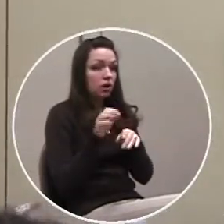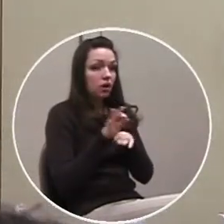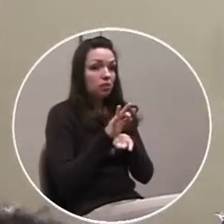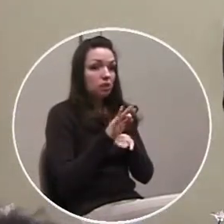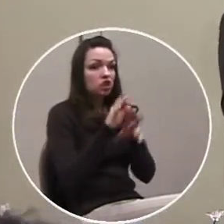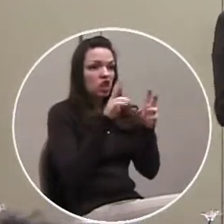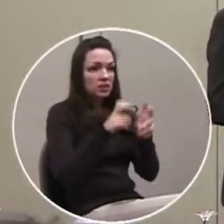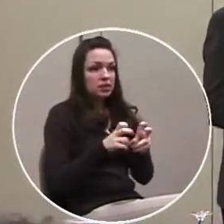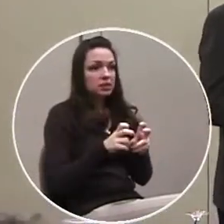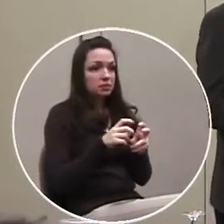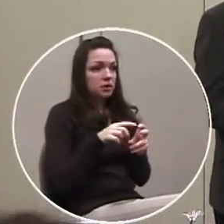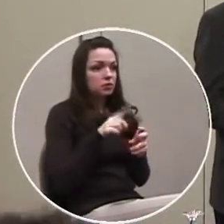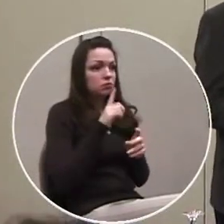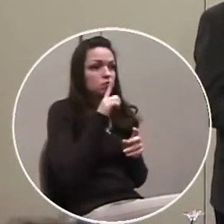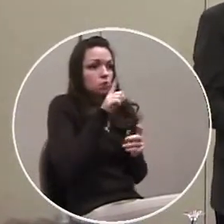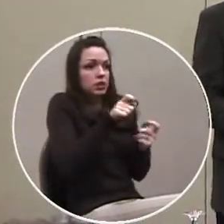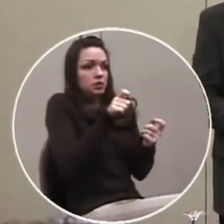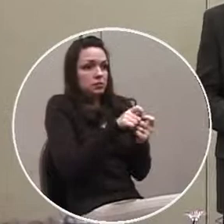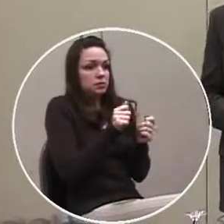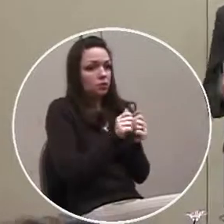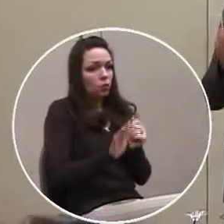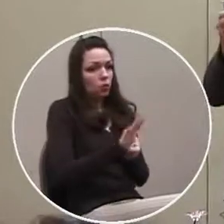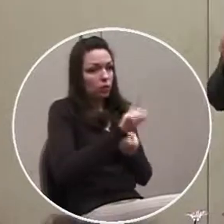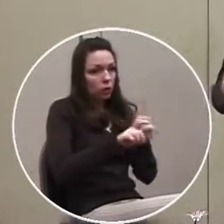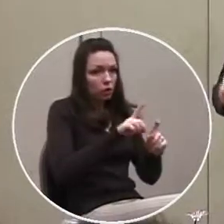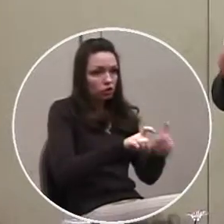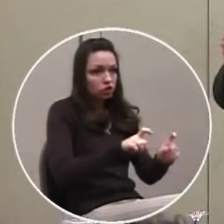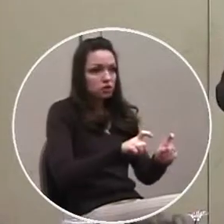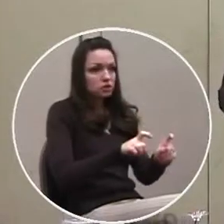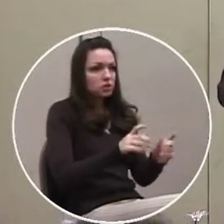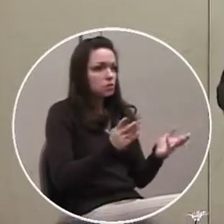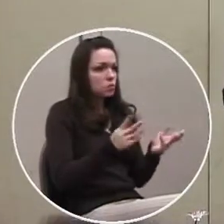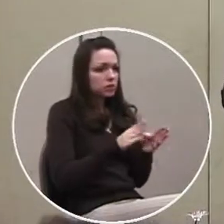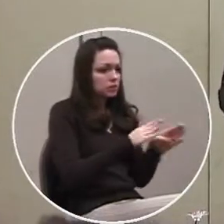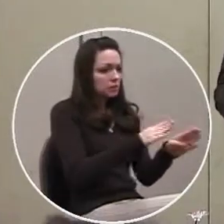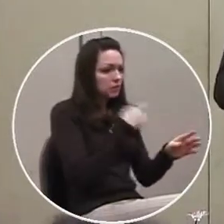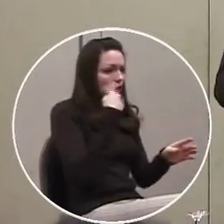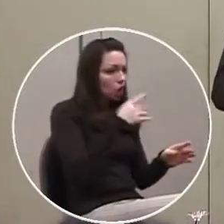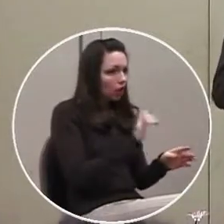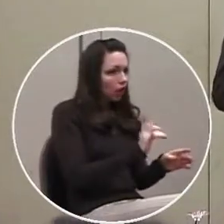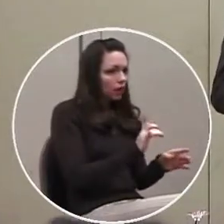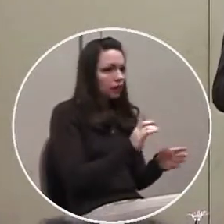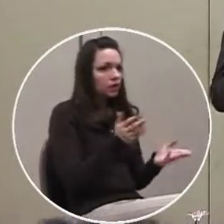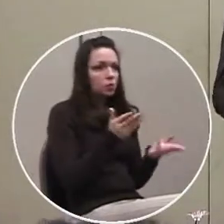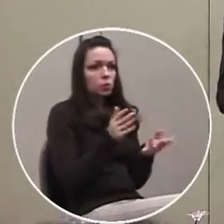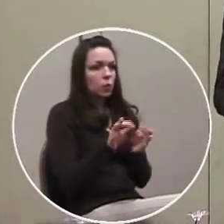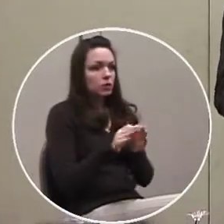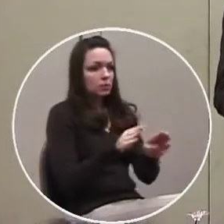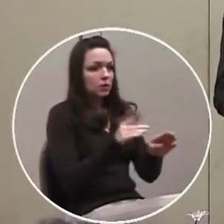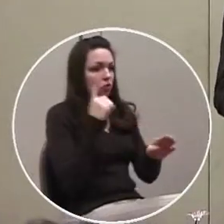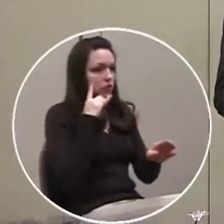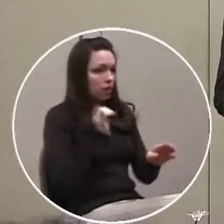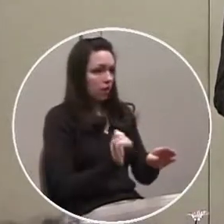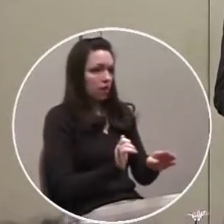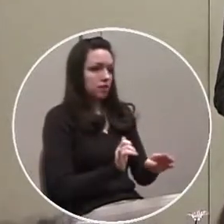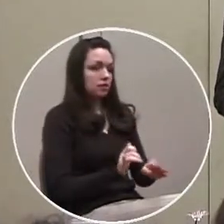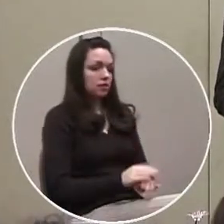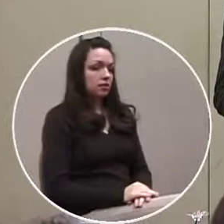you're getting really specific with your questions. What's the behavior look like? What's the behavior sound like?